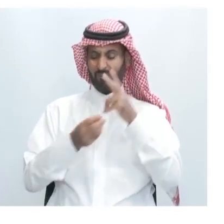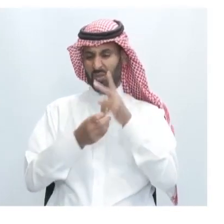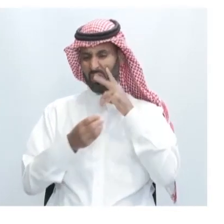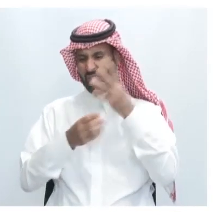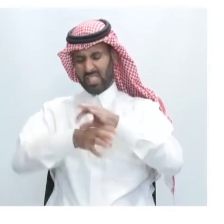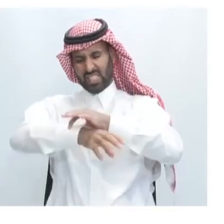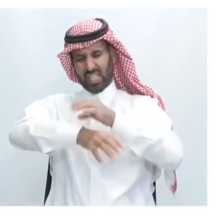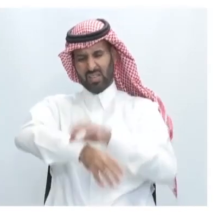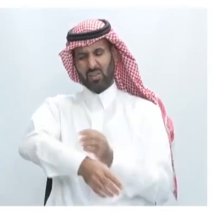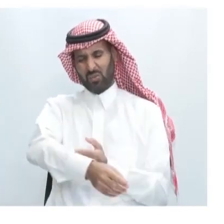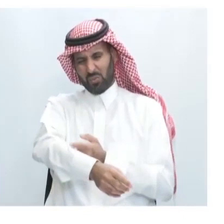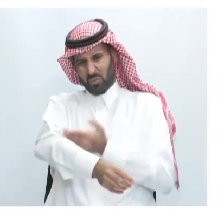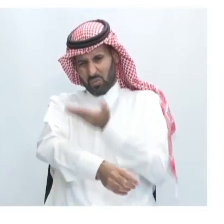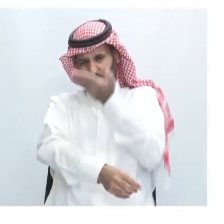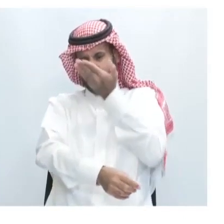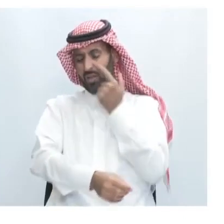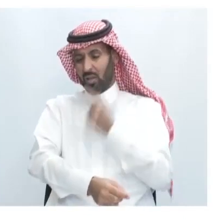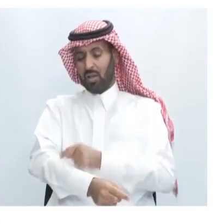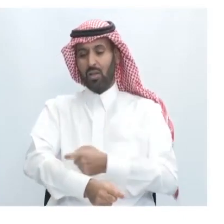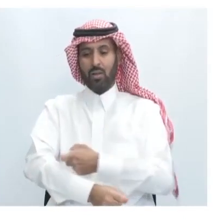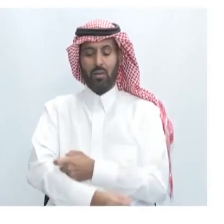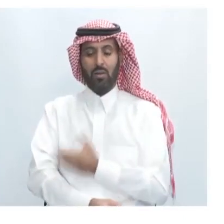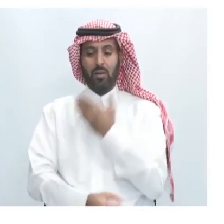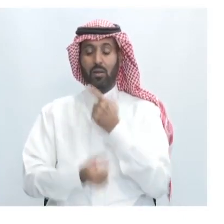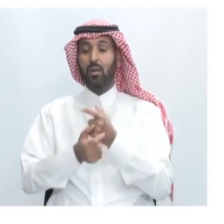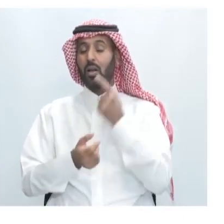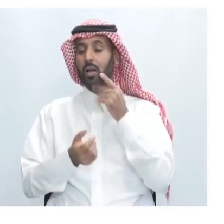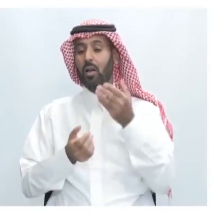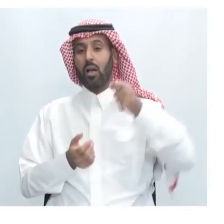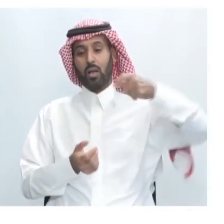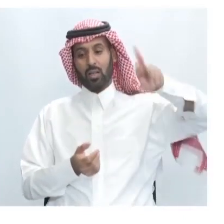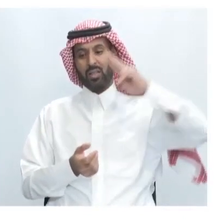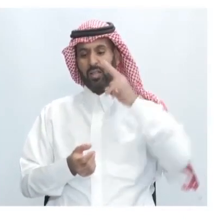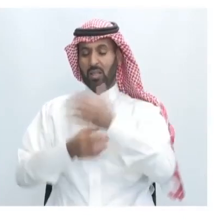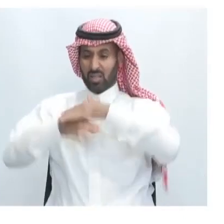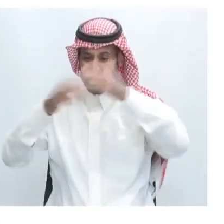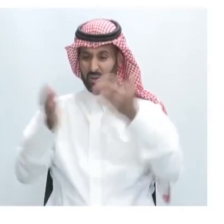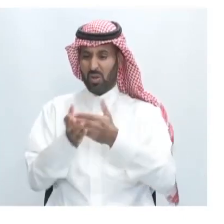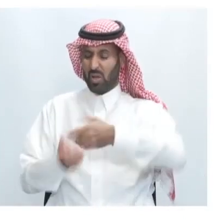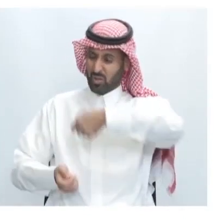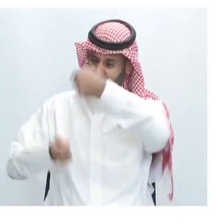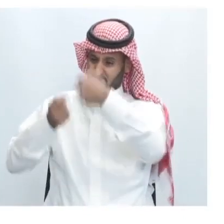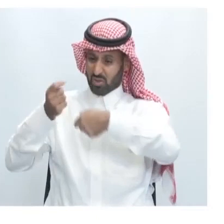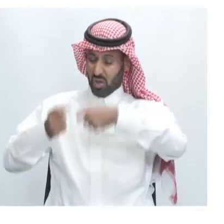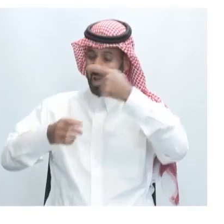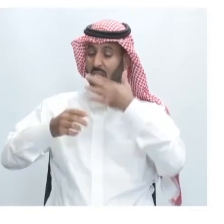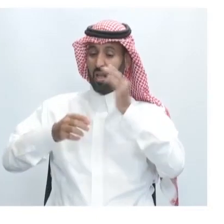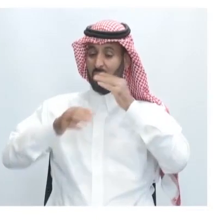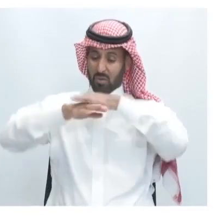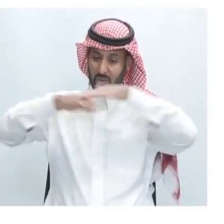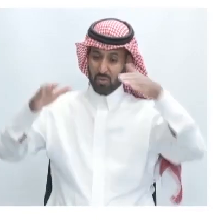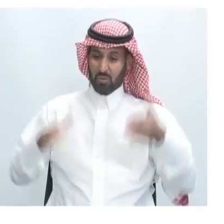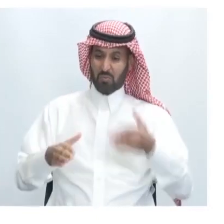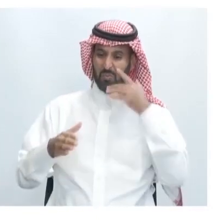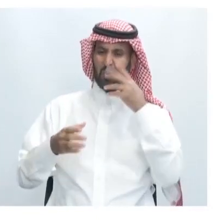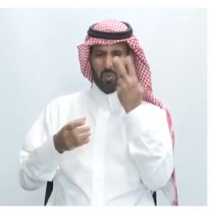blood pressure. Adrian Vilas of Cordoba, Argentina, painted his office red. He says, "I like being surrounded